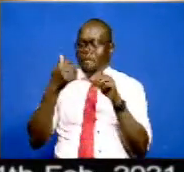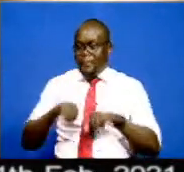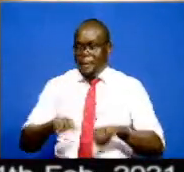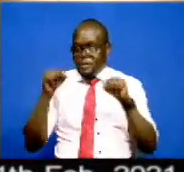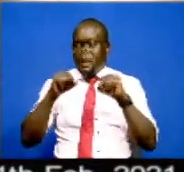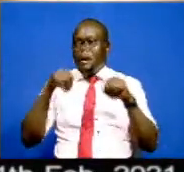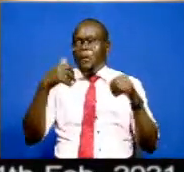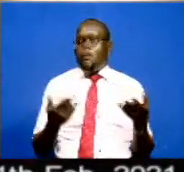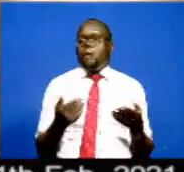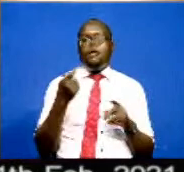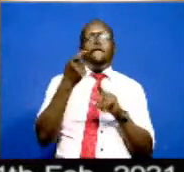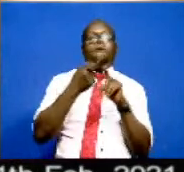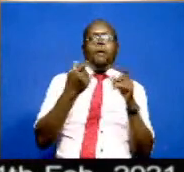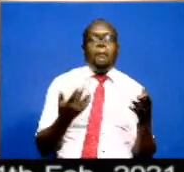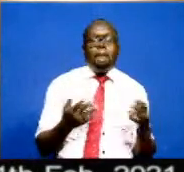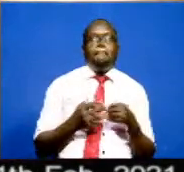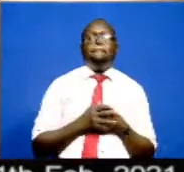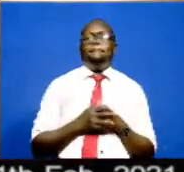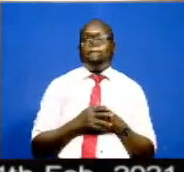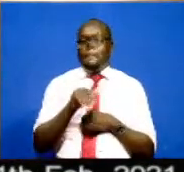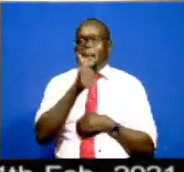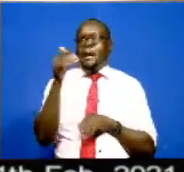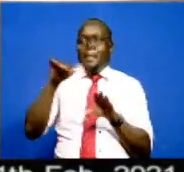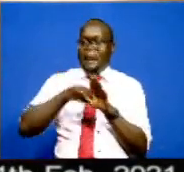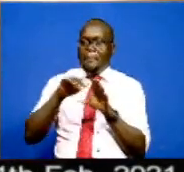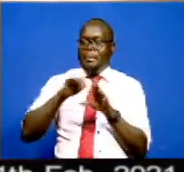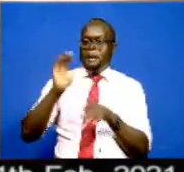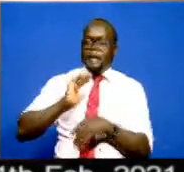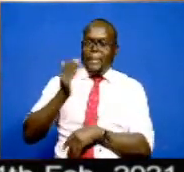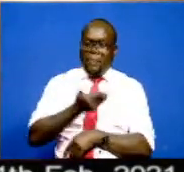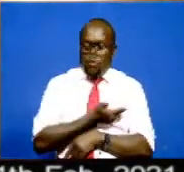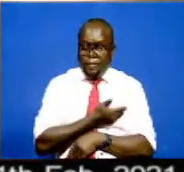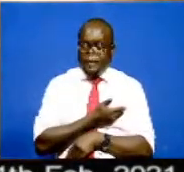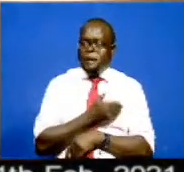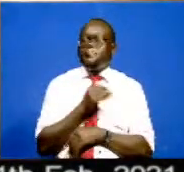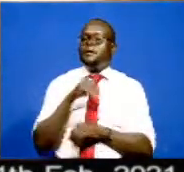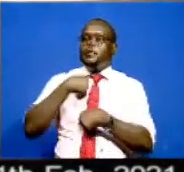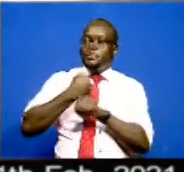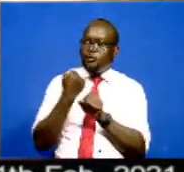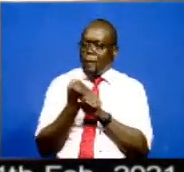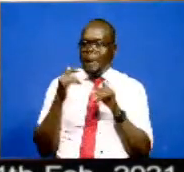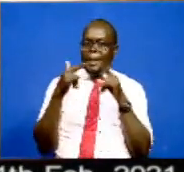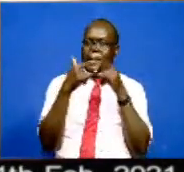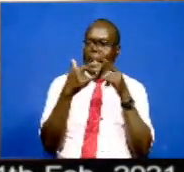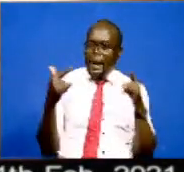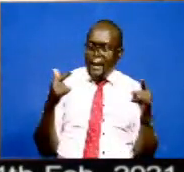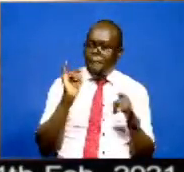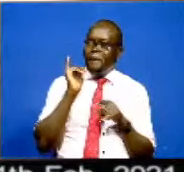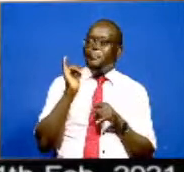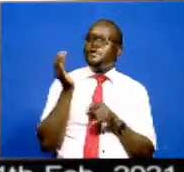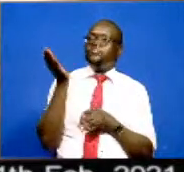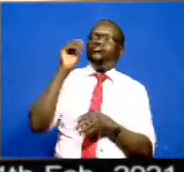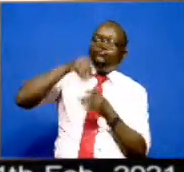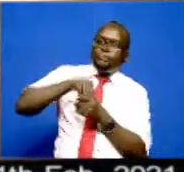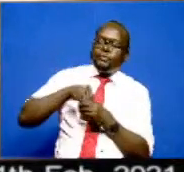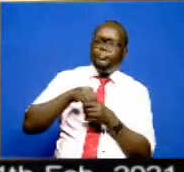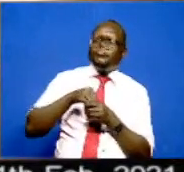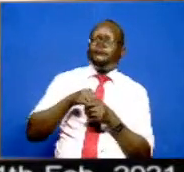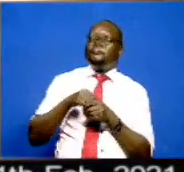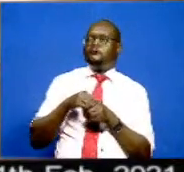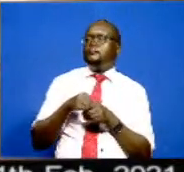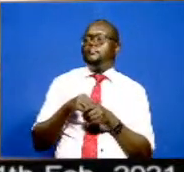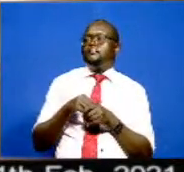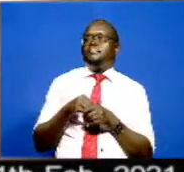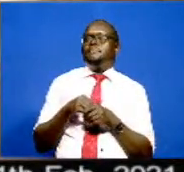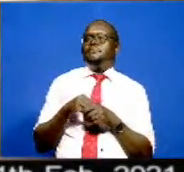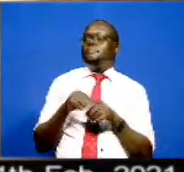or from other members in the committee, to create the gap to accommodate those. And that's how complex